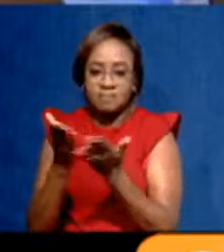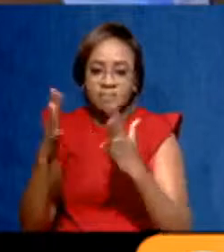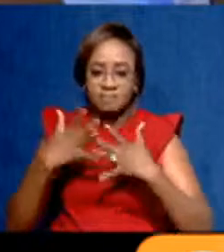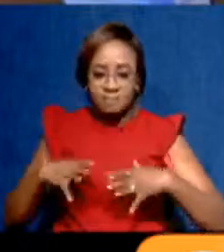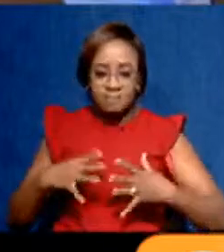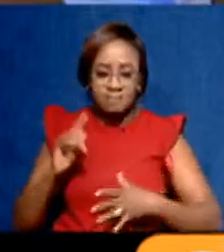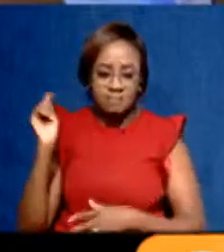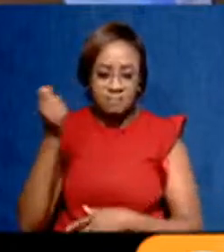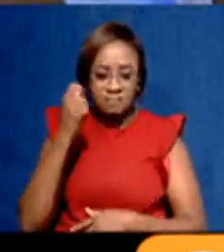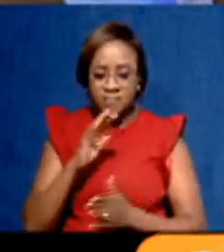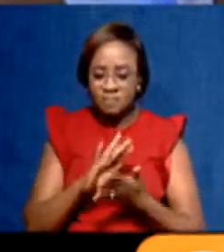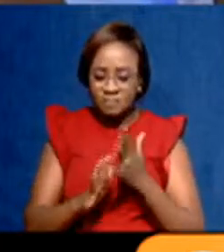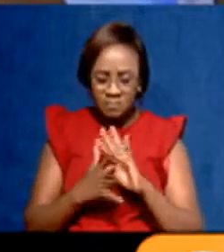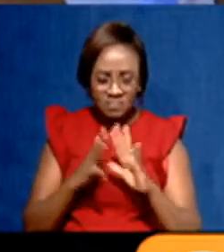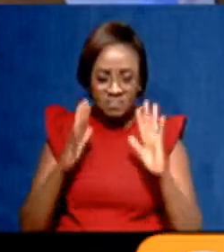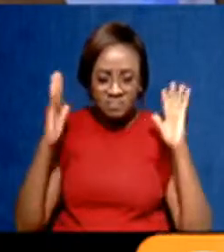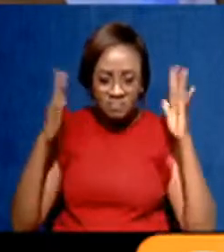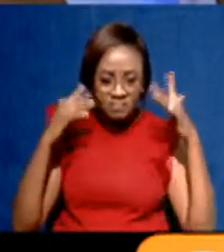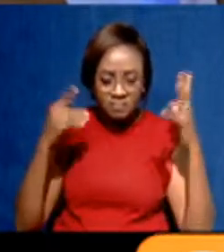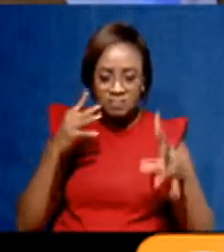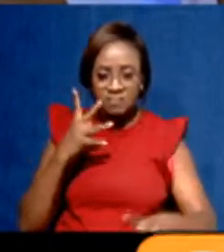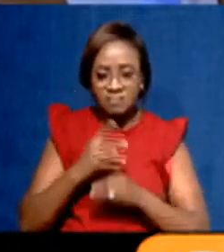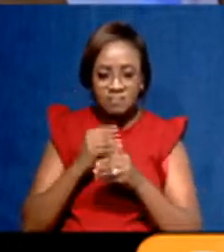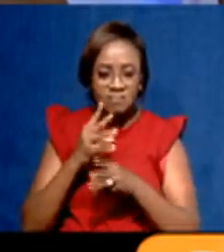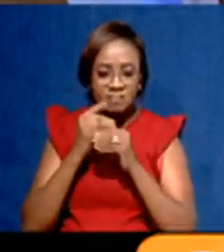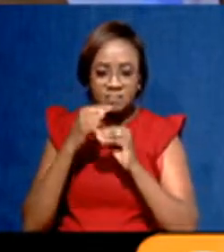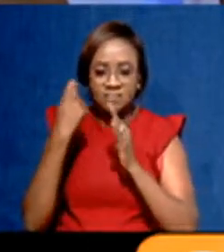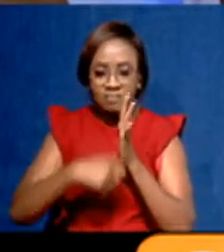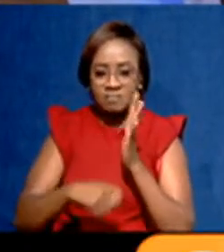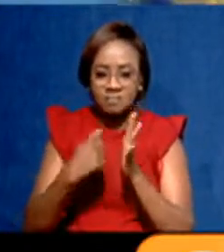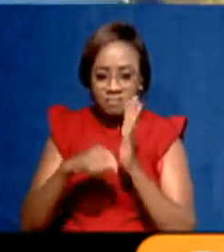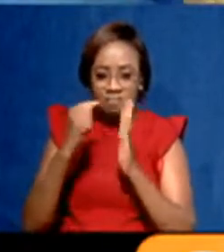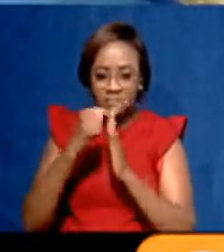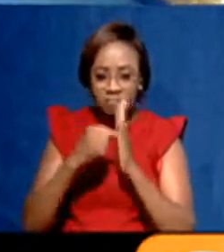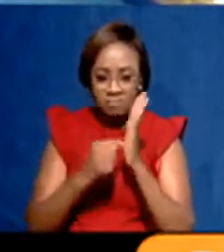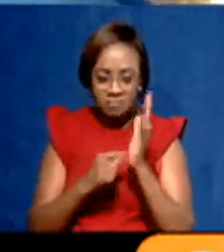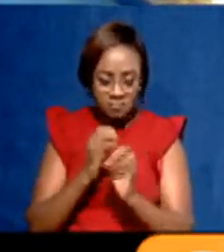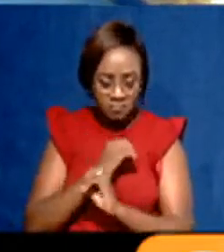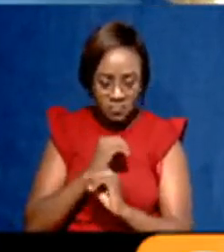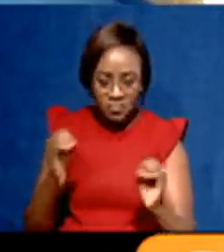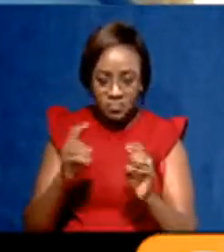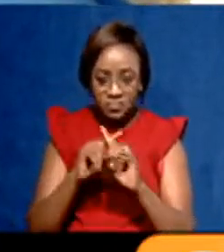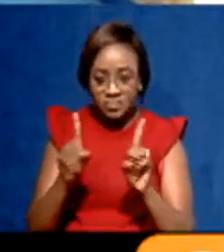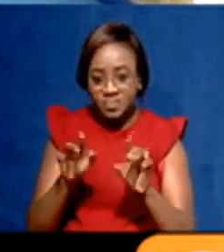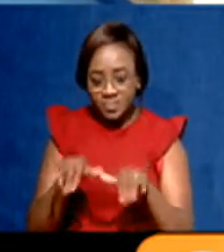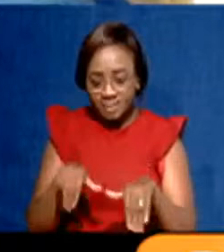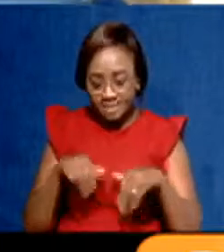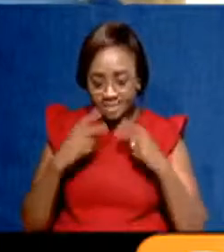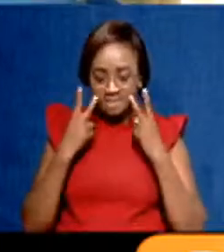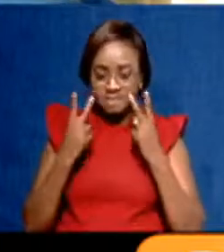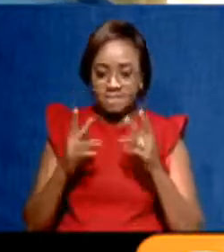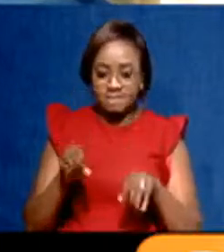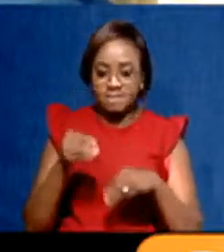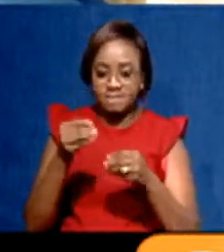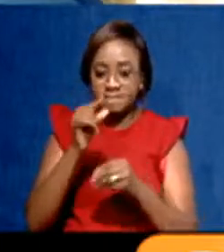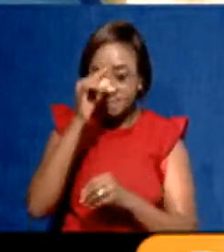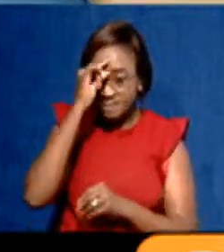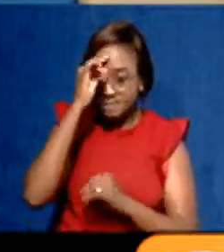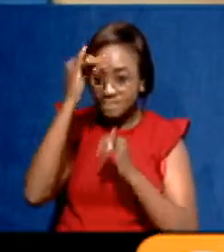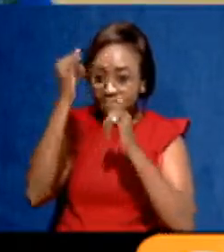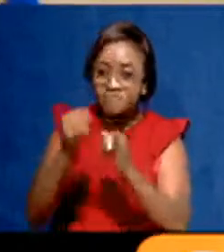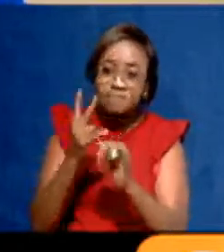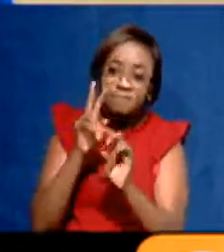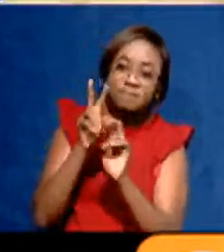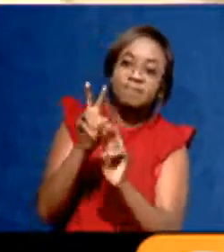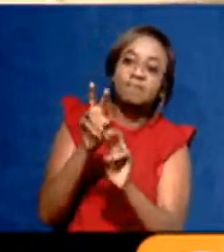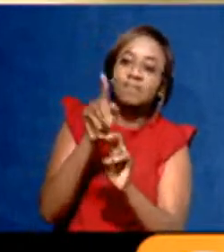Kenya without even adding an extra tax on Kenyans. But let us give the new government an opportunity to see